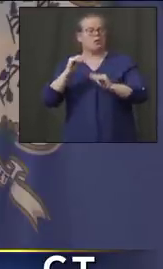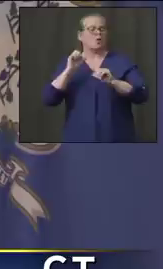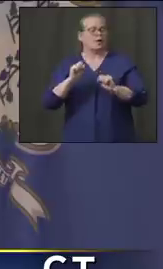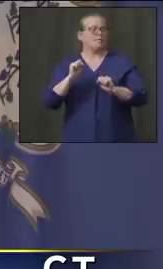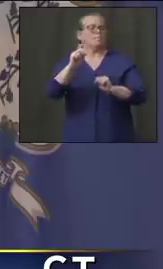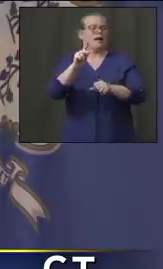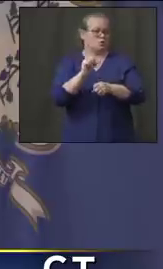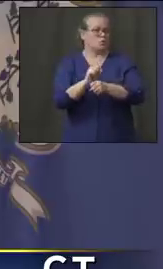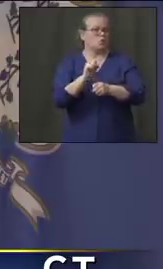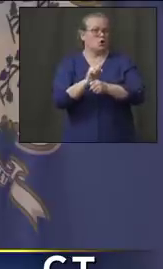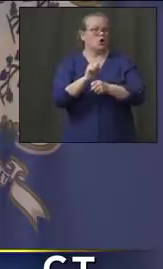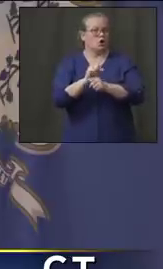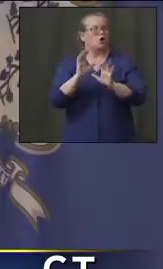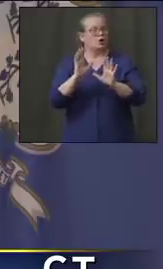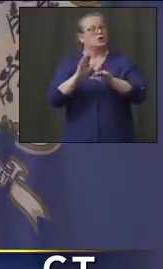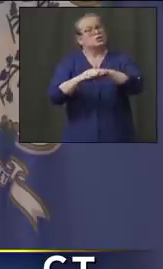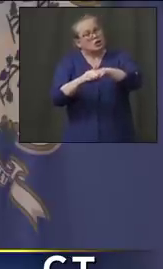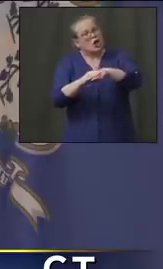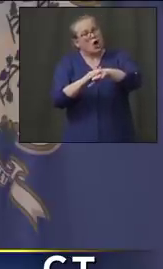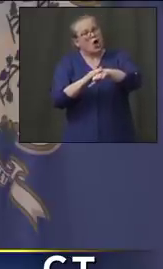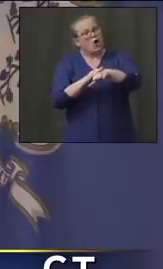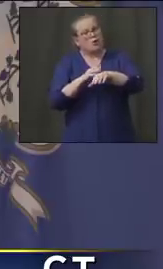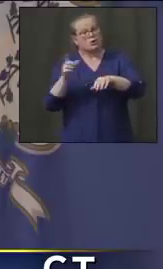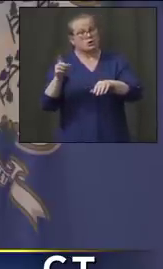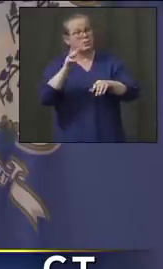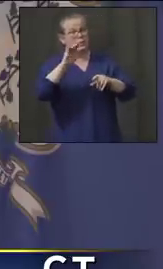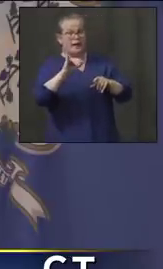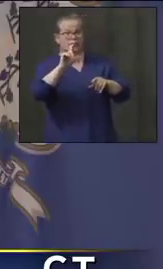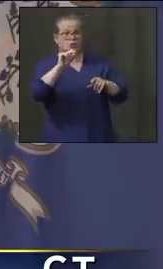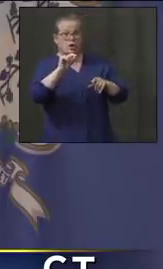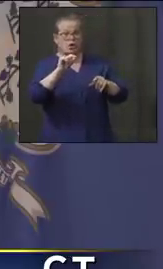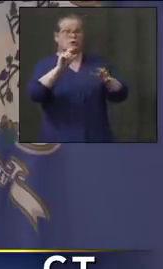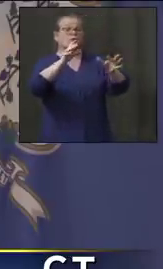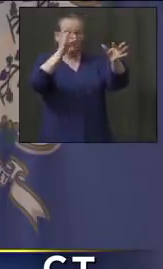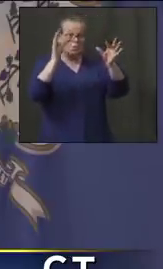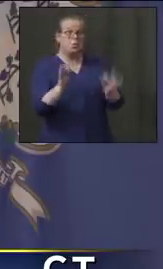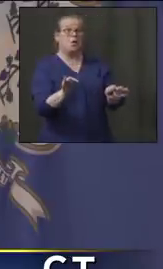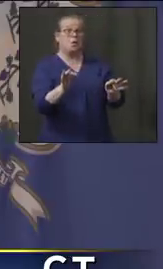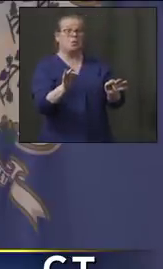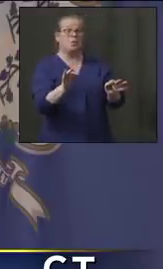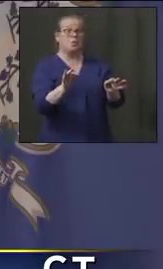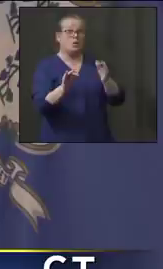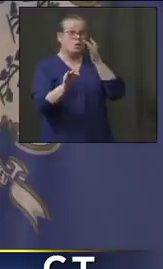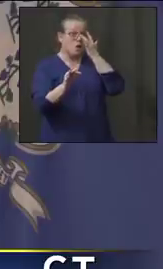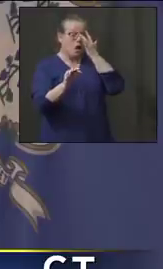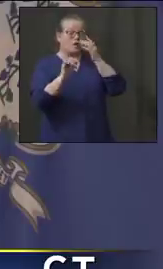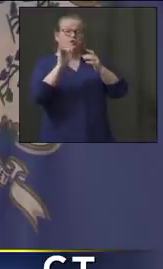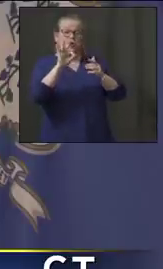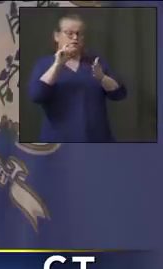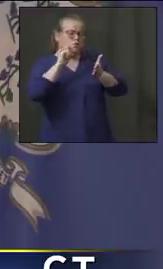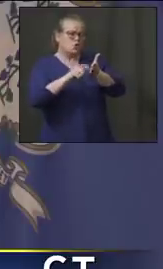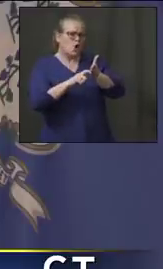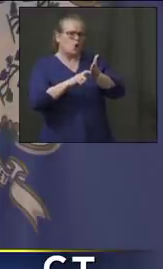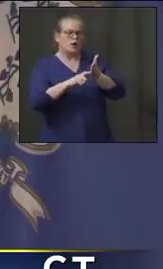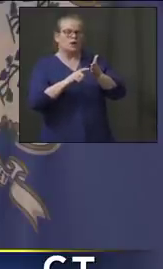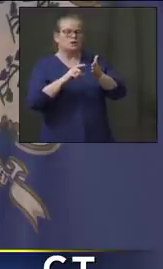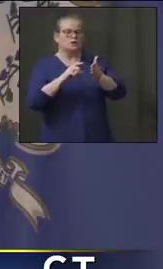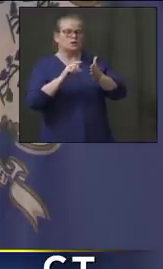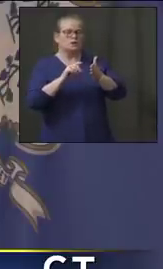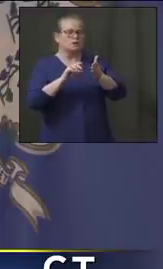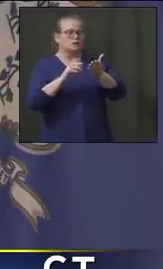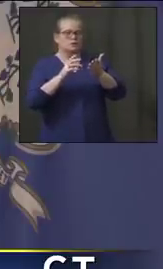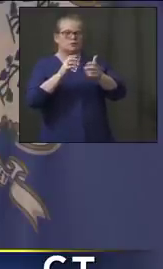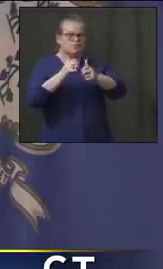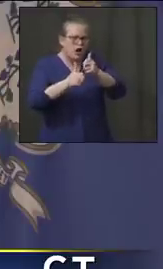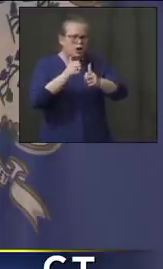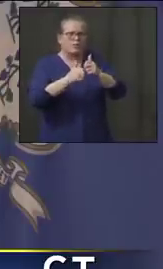basis. But May 20th is not a done deal if you start to see some issues in these areas, like we don't have enough, in